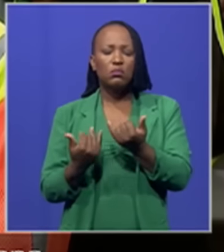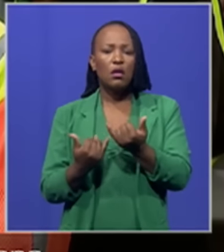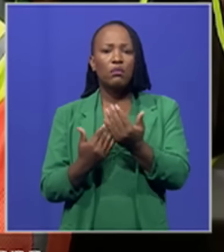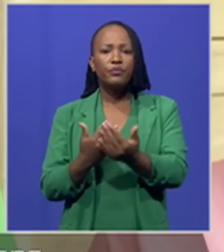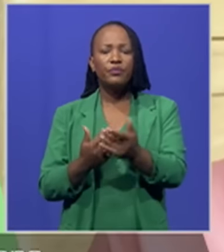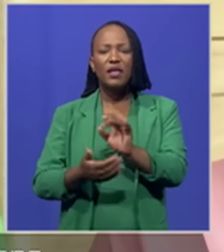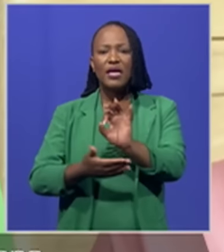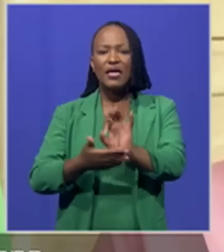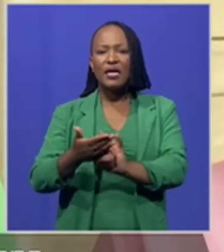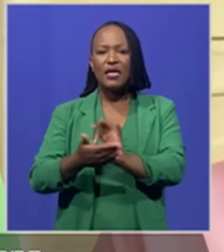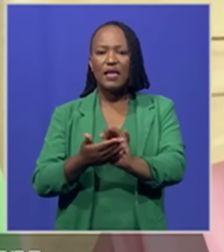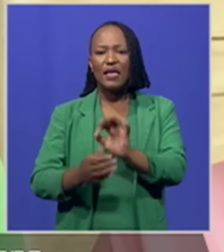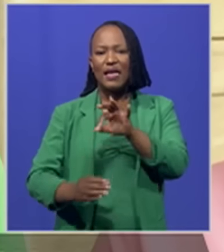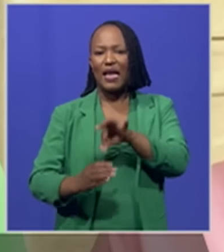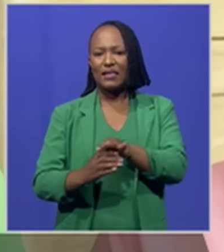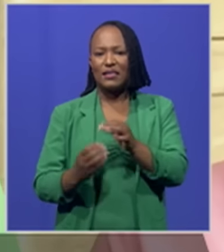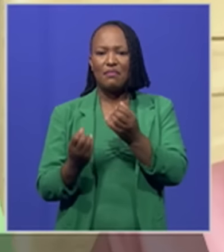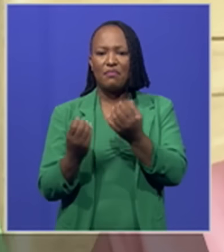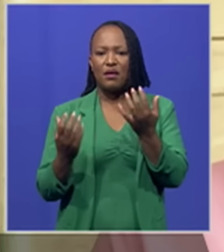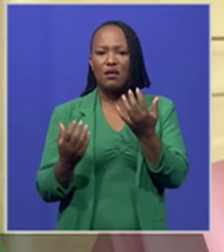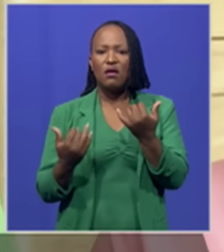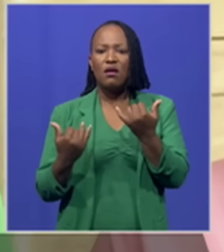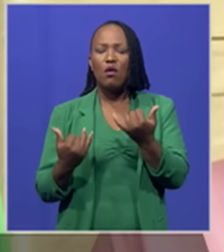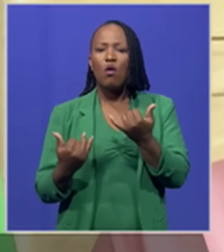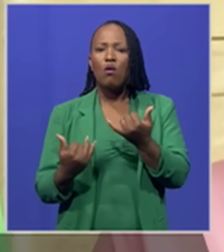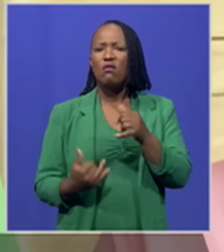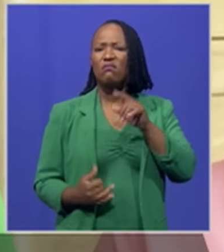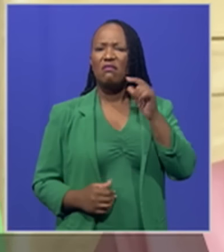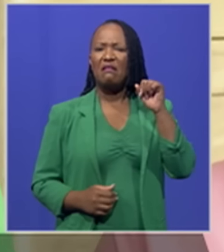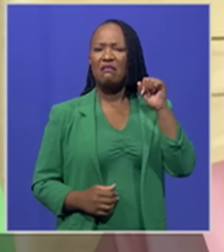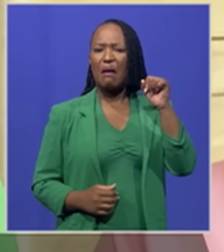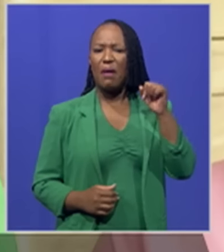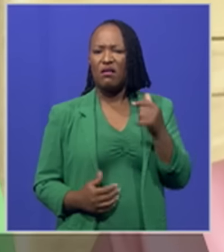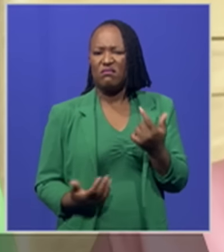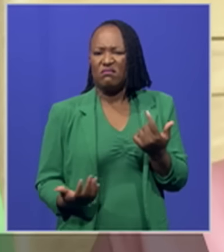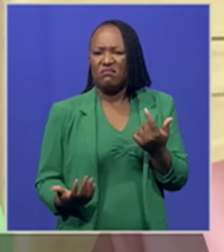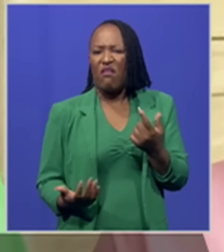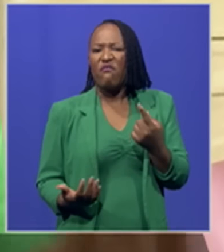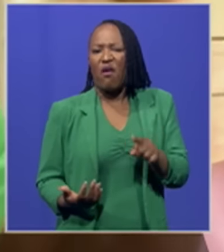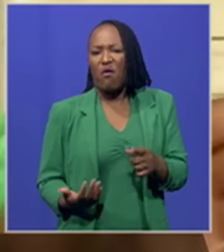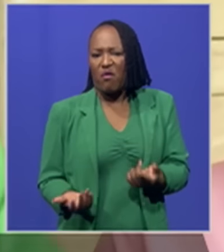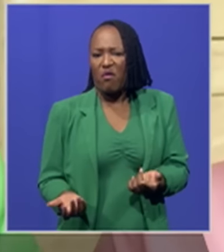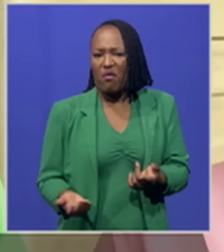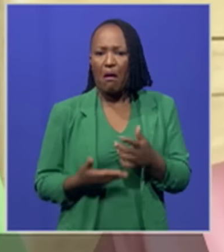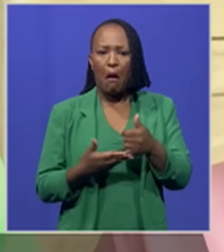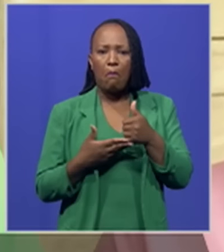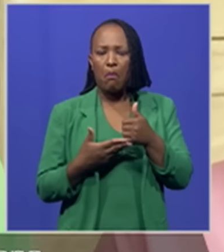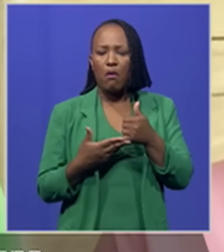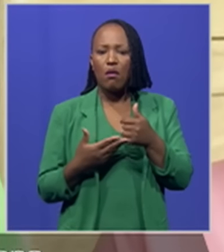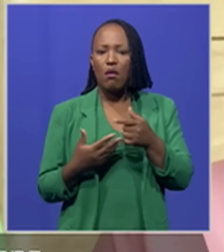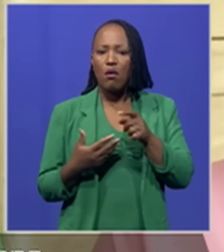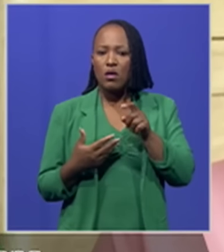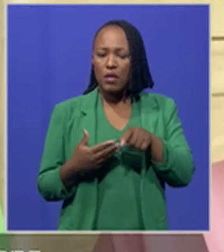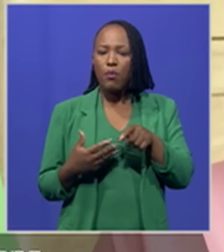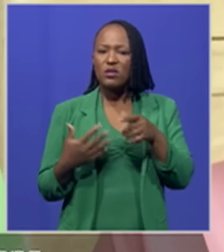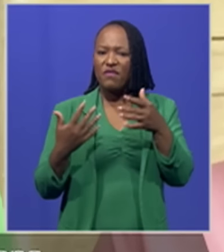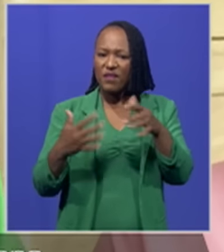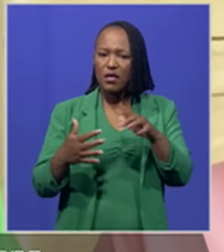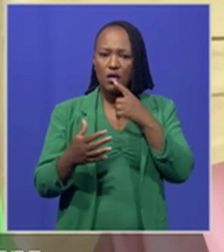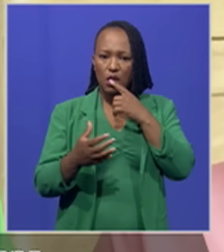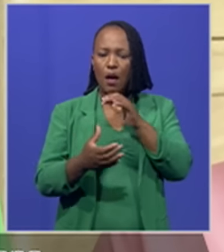ke molemo wa indaba ke. Because tshwantseng ntho e wana jwale e be le gore tsatsing leng re lebeletse gore re emisitswe mona go thwa ntho tse kgale re le